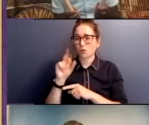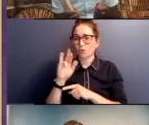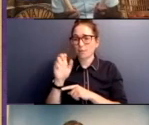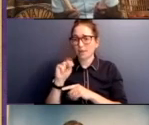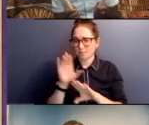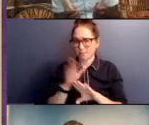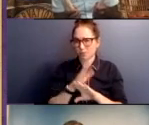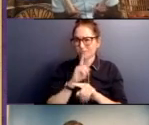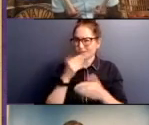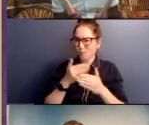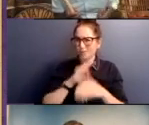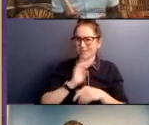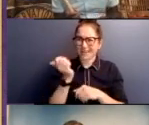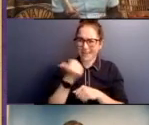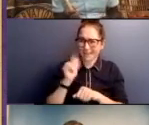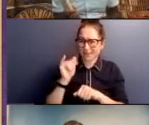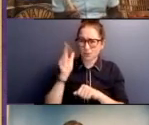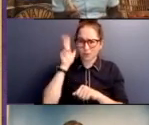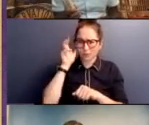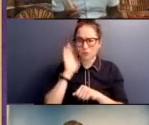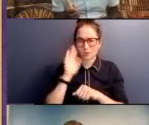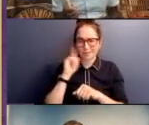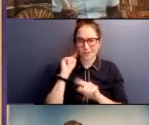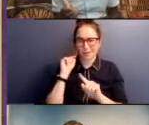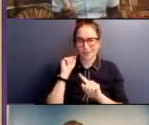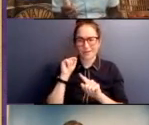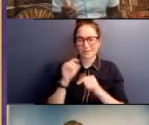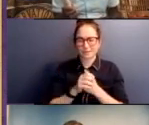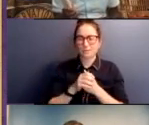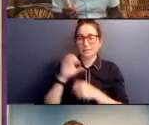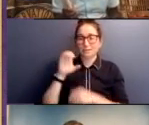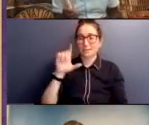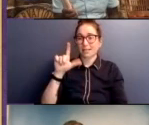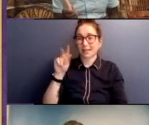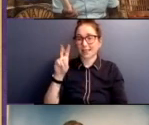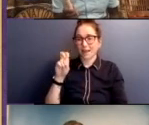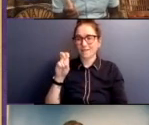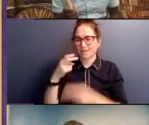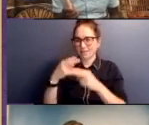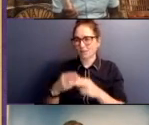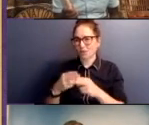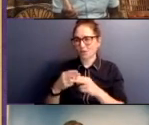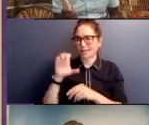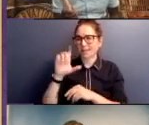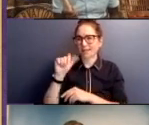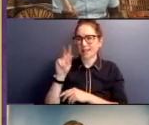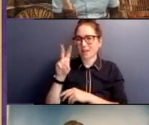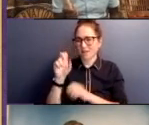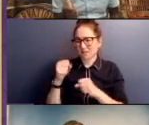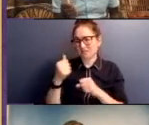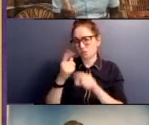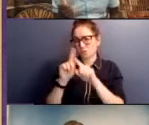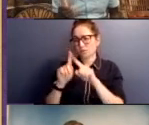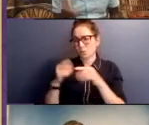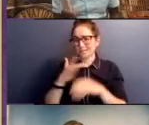Afro-Caribbean music that you listen to. The clave rhythm is what it's called. Can be played in many ways. It's